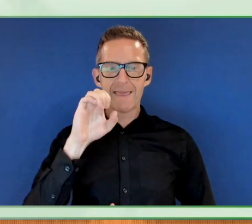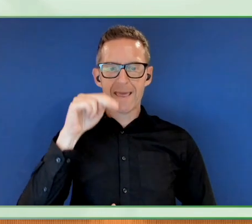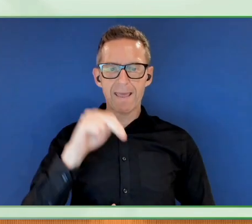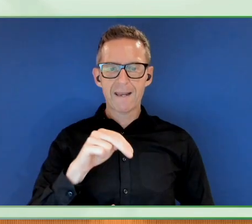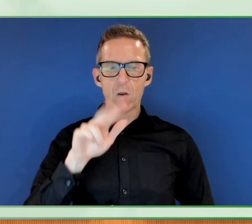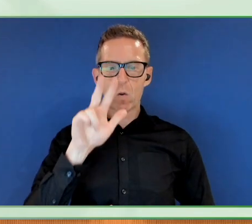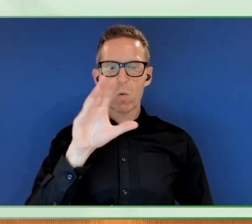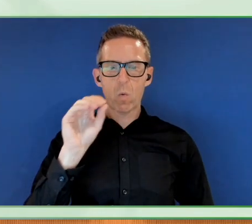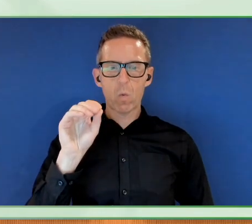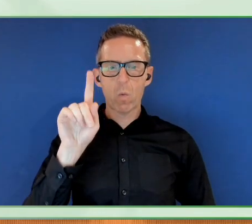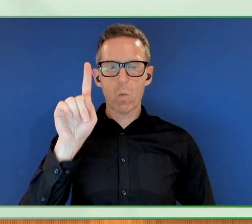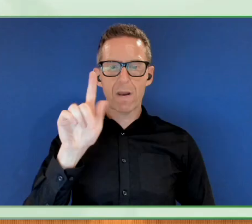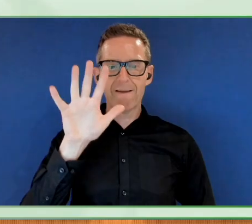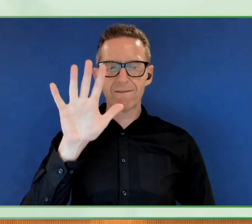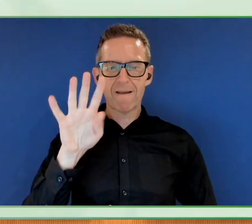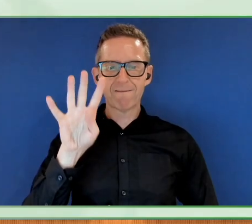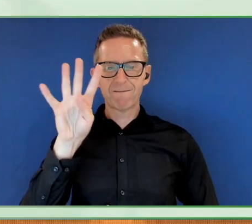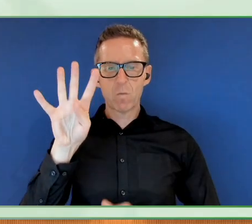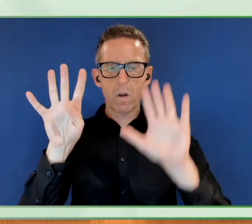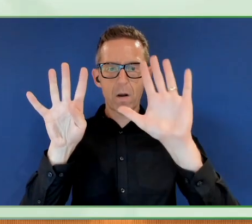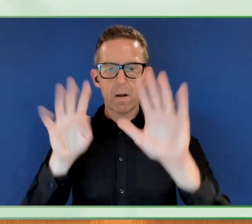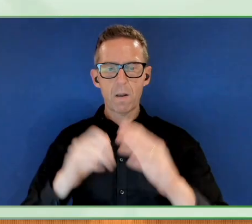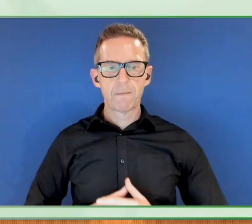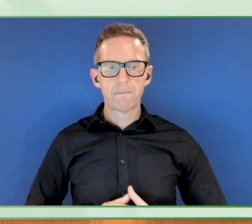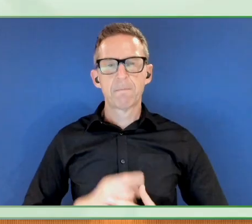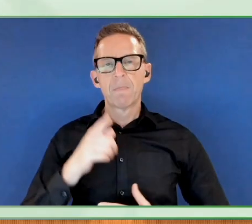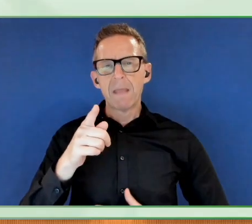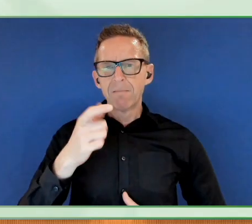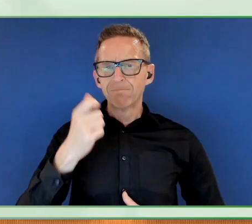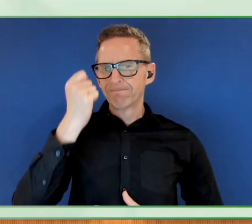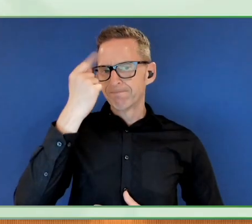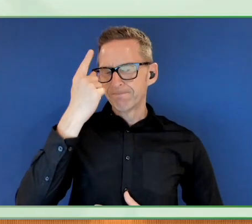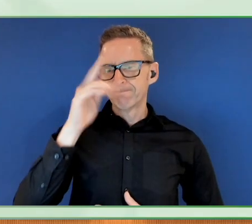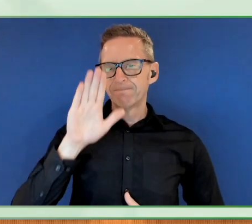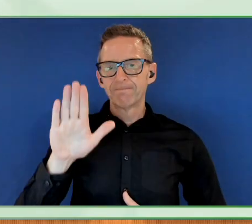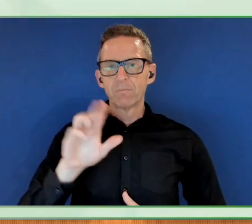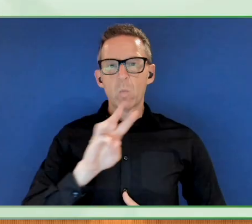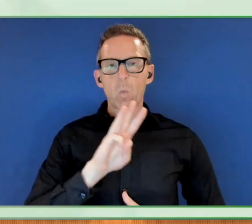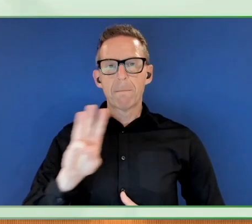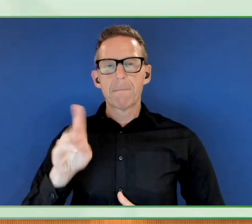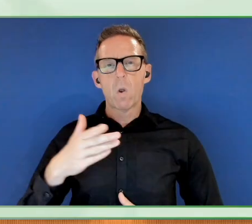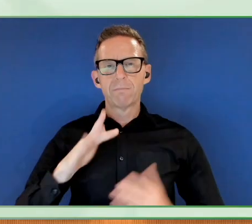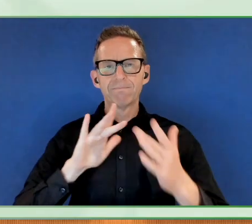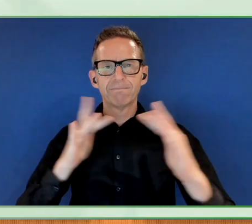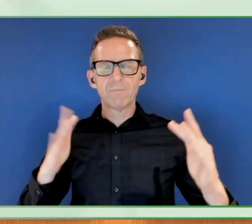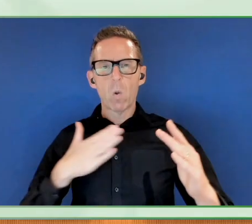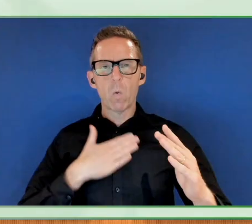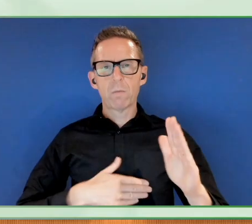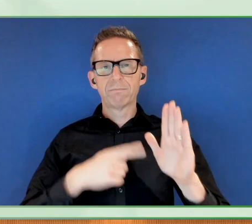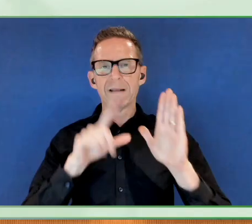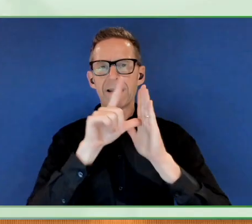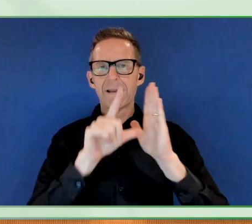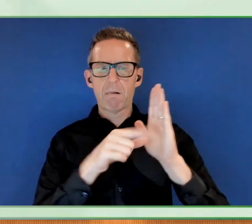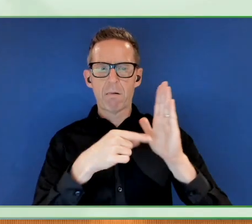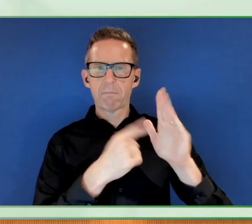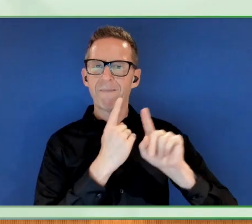certificate recognizes web accessibility efforts and guarantees compliance with the legal requirements. Yes, and persons